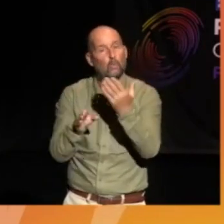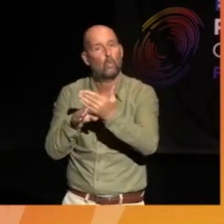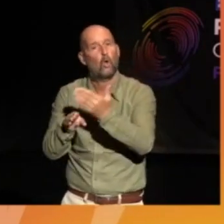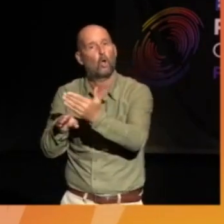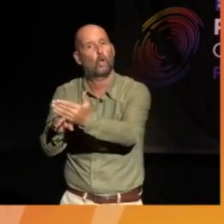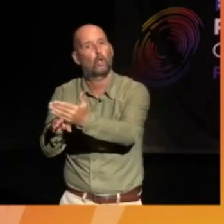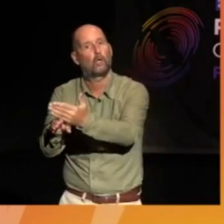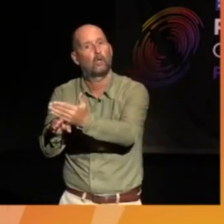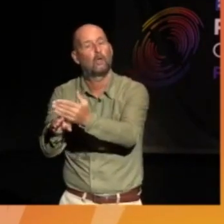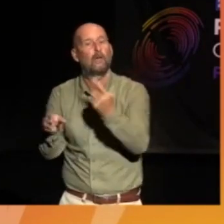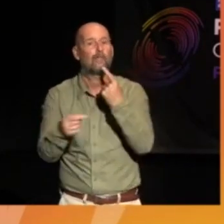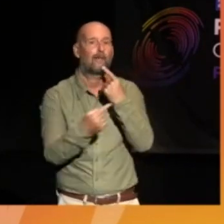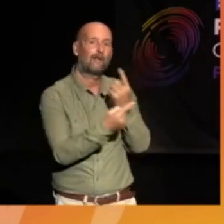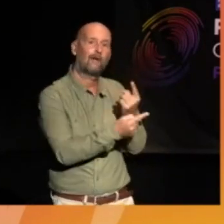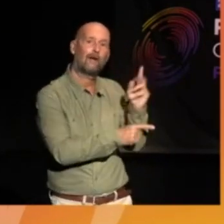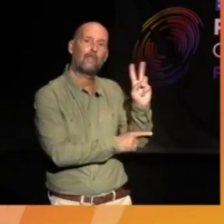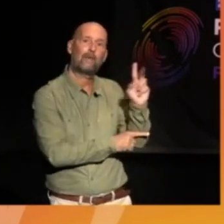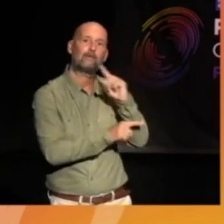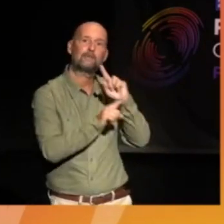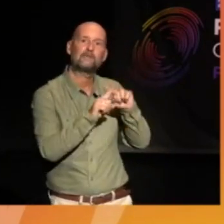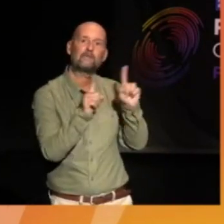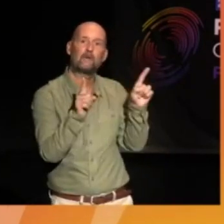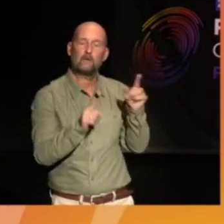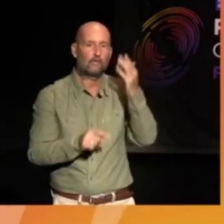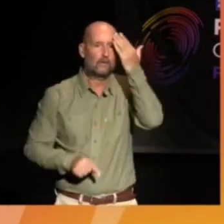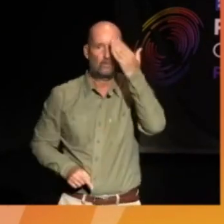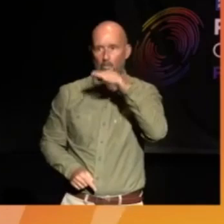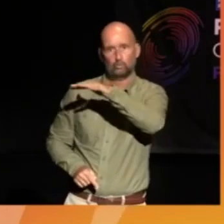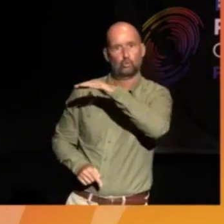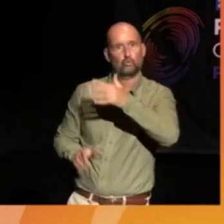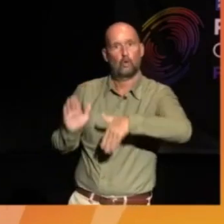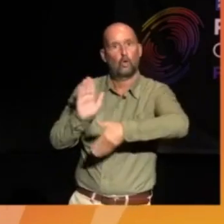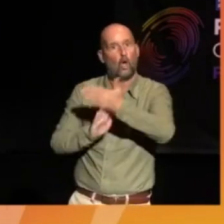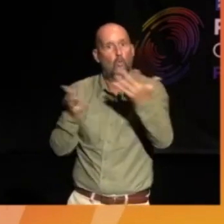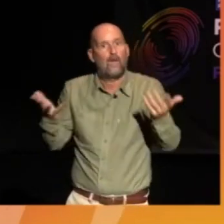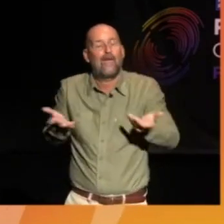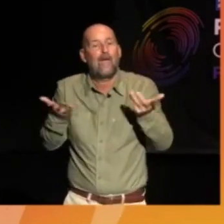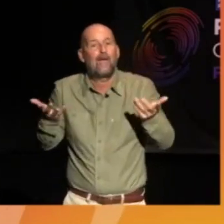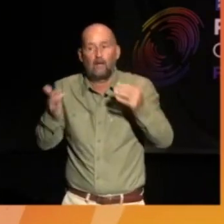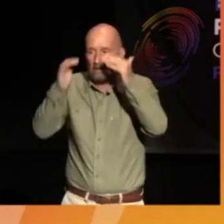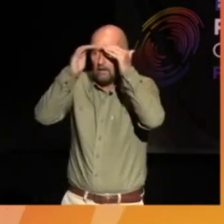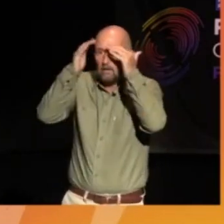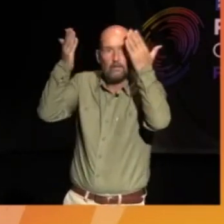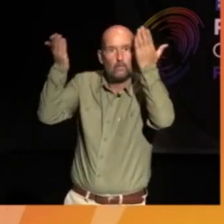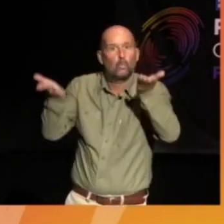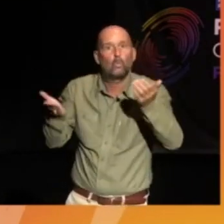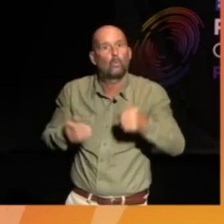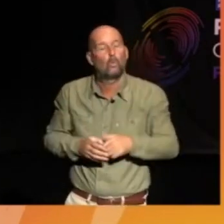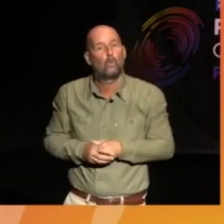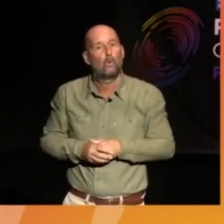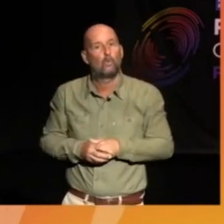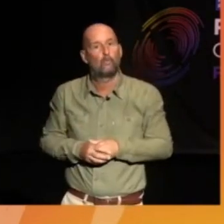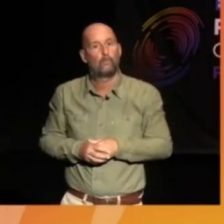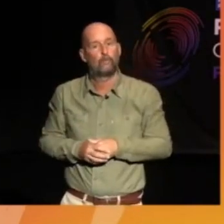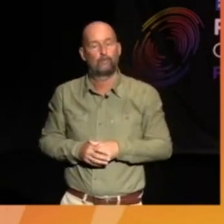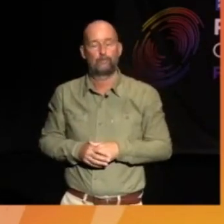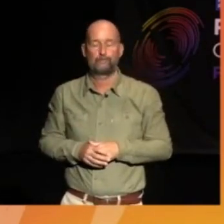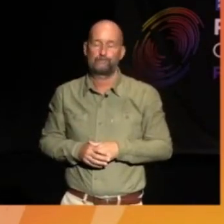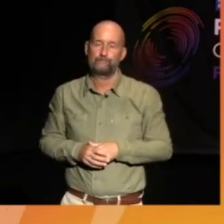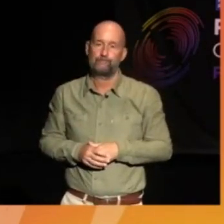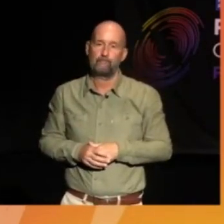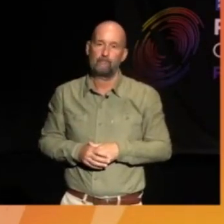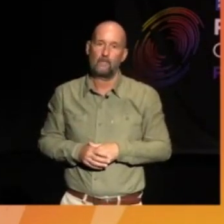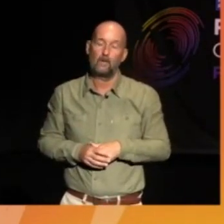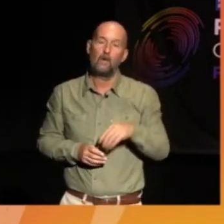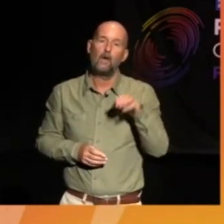different, that their parents doesn't know where their children are going and how they are going to live. Mm-hmm. And are